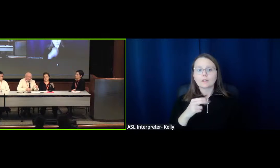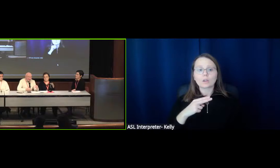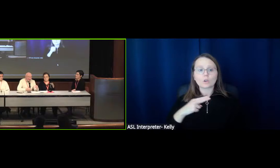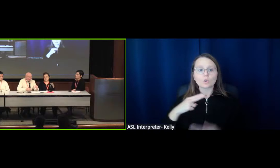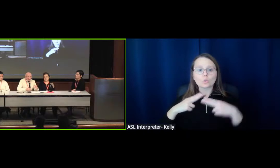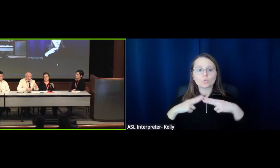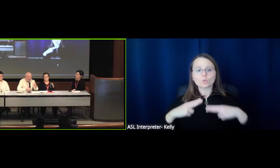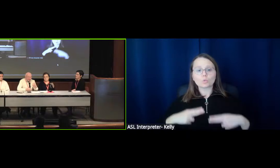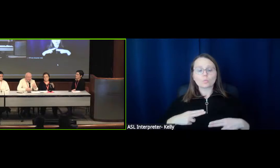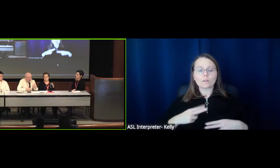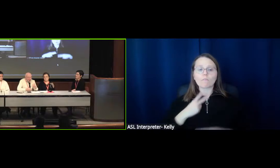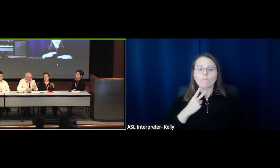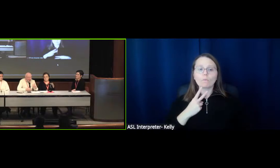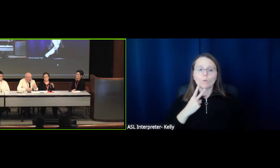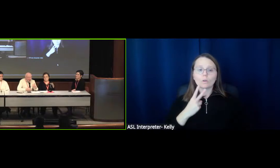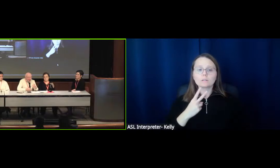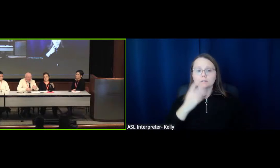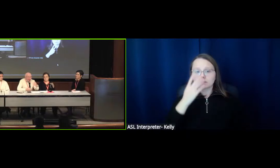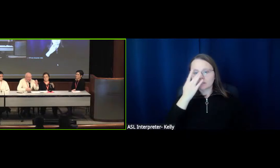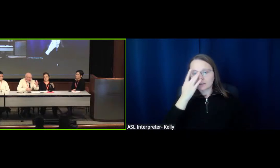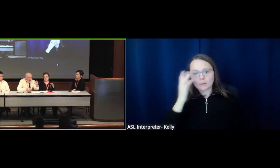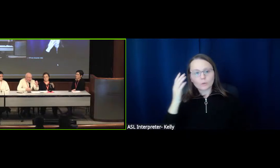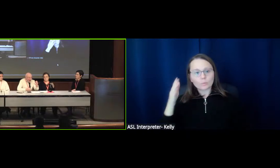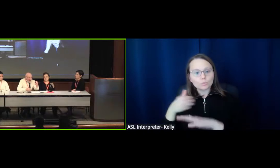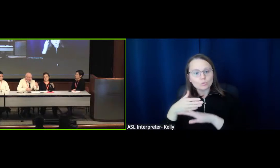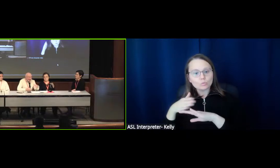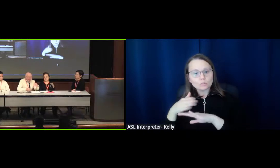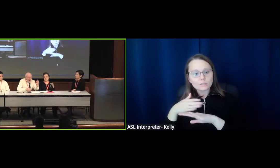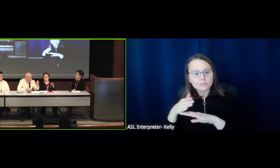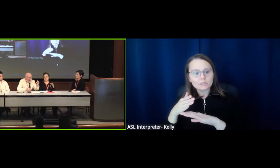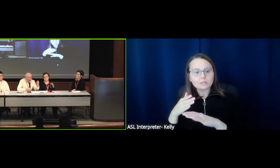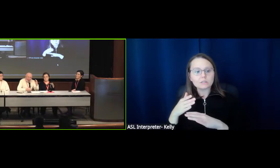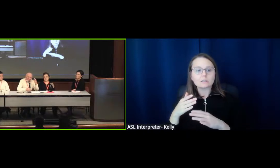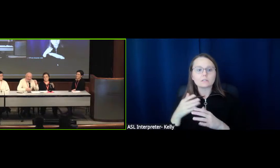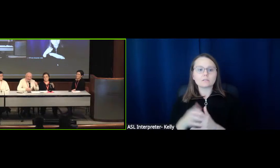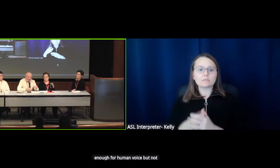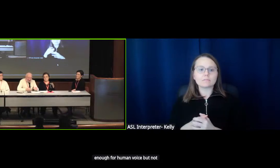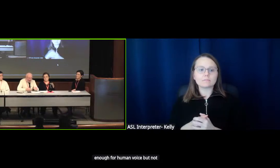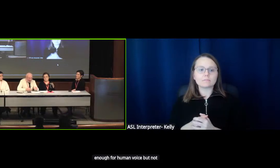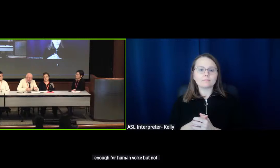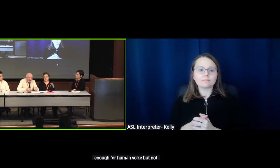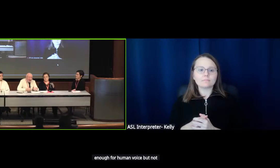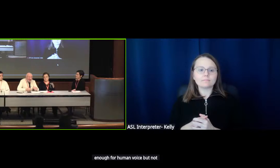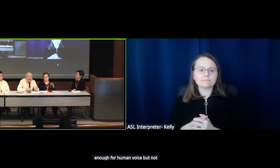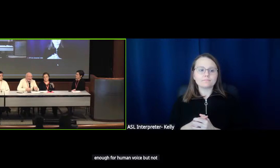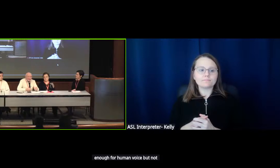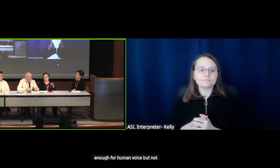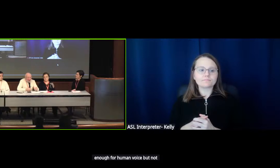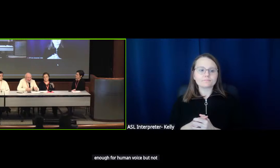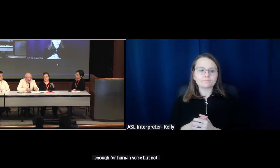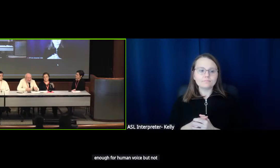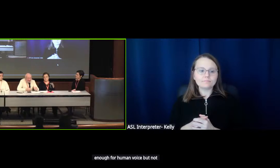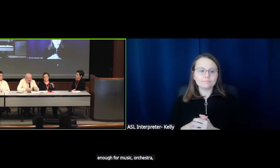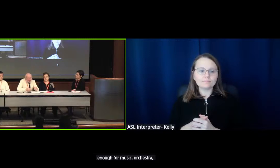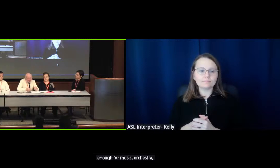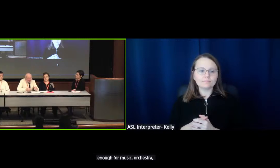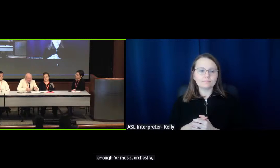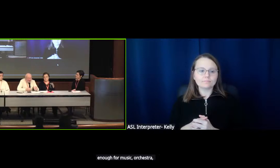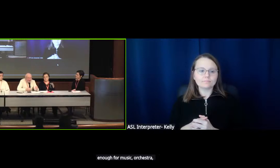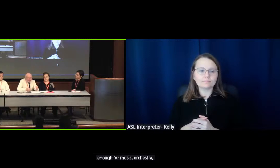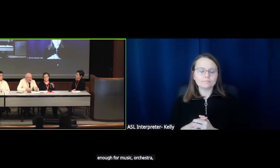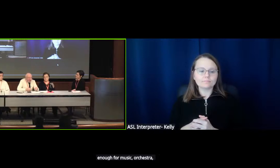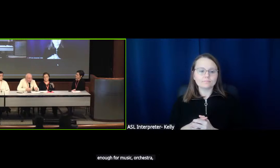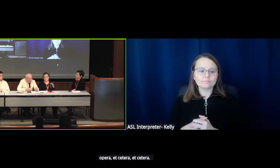enough. So it's a music, orchestra, opera, etc. And number three